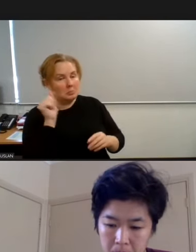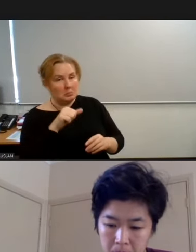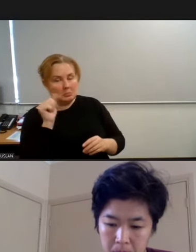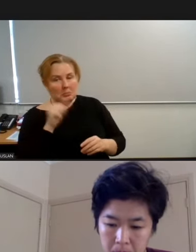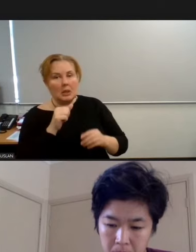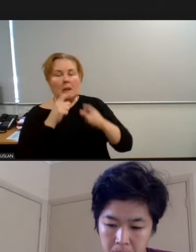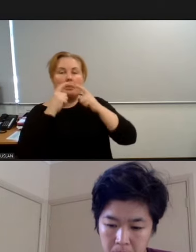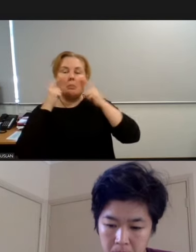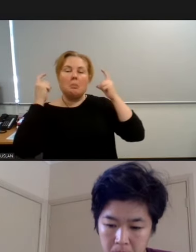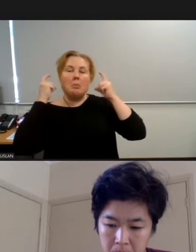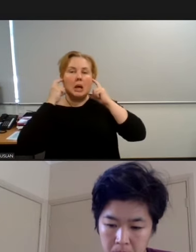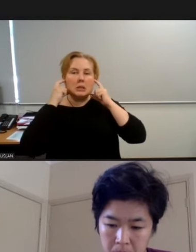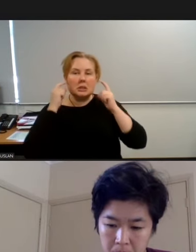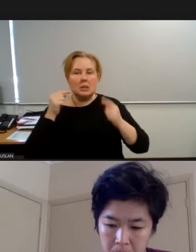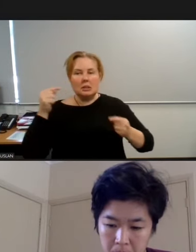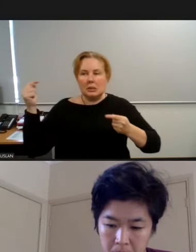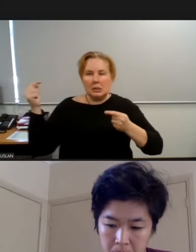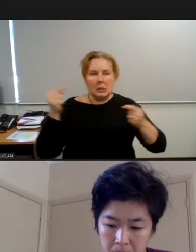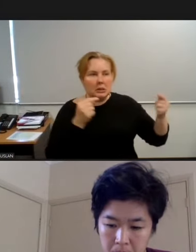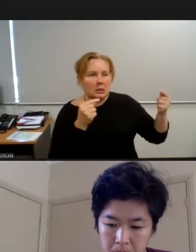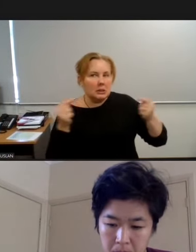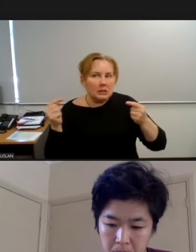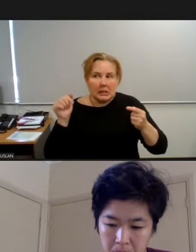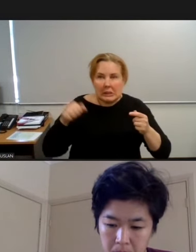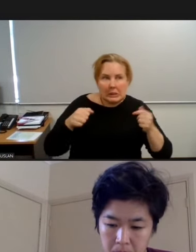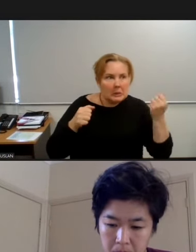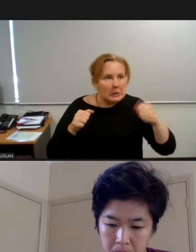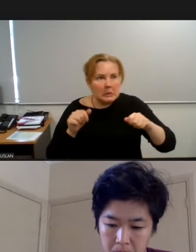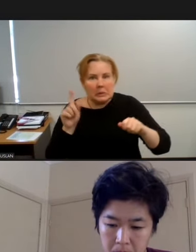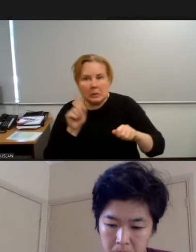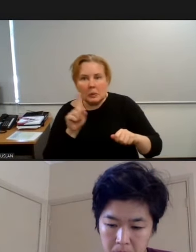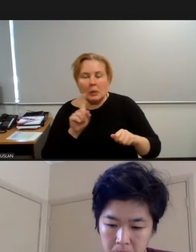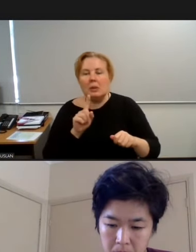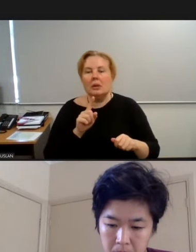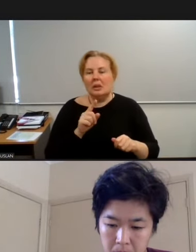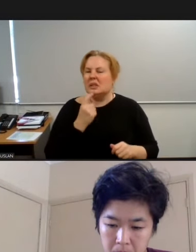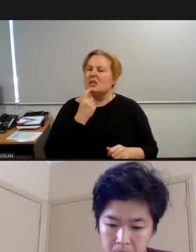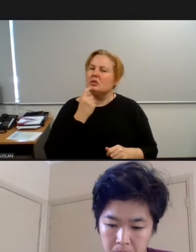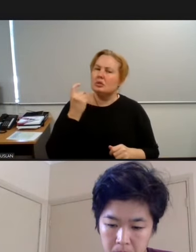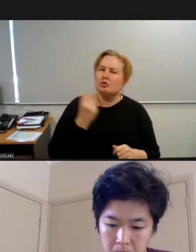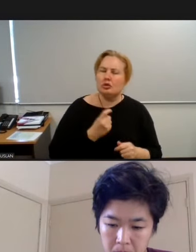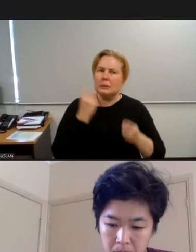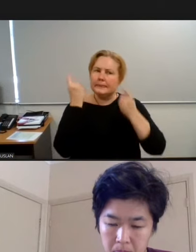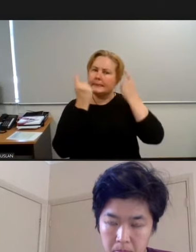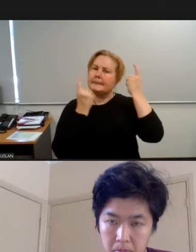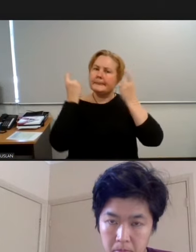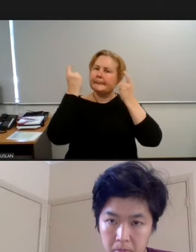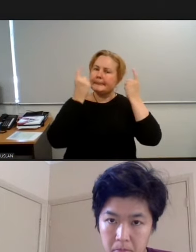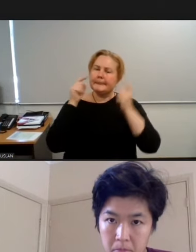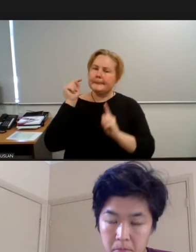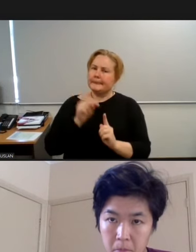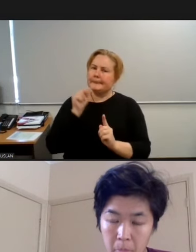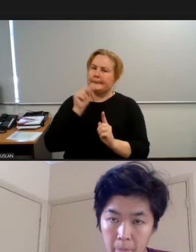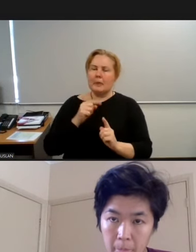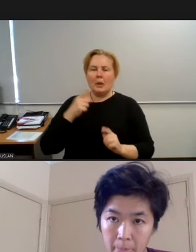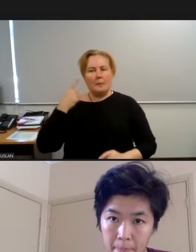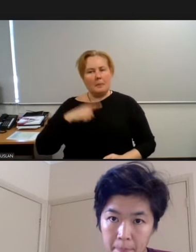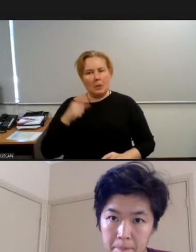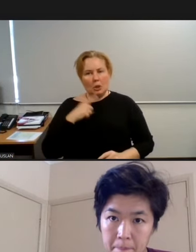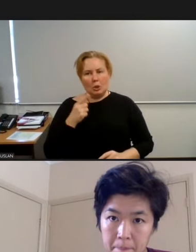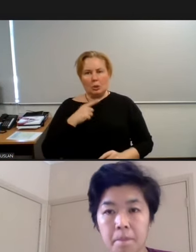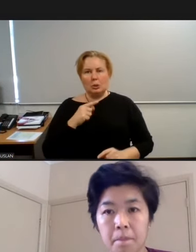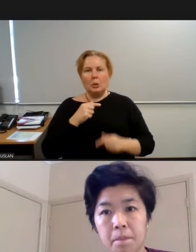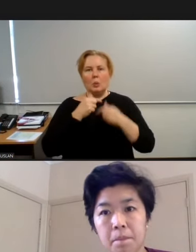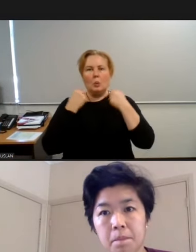the masks debate is always in serious consideration, particularly when we're